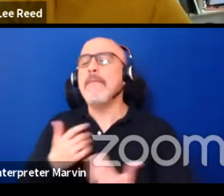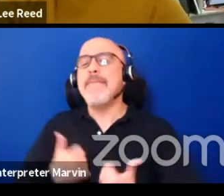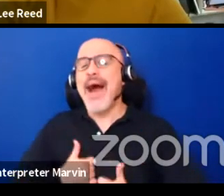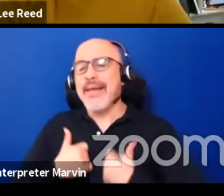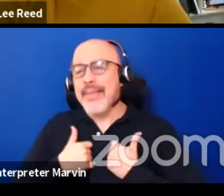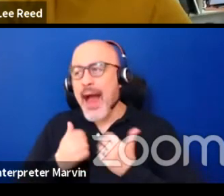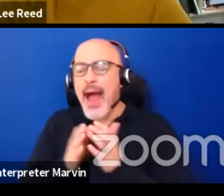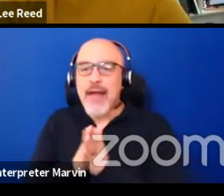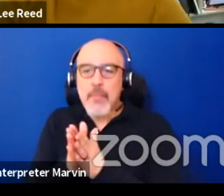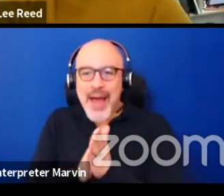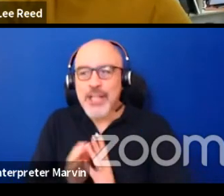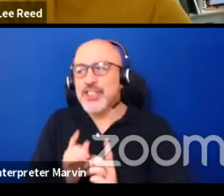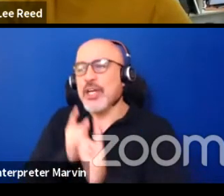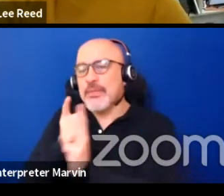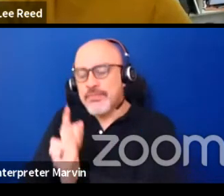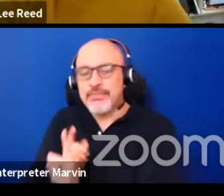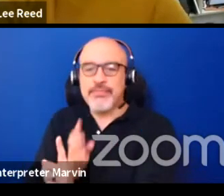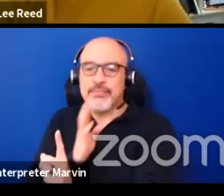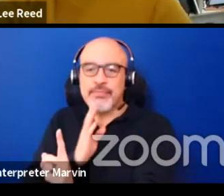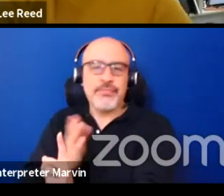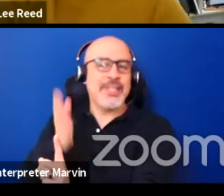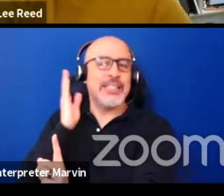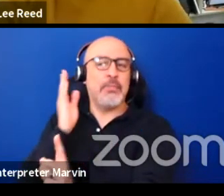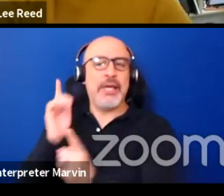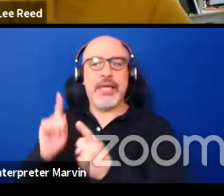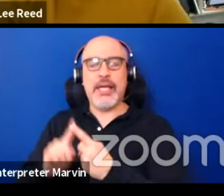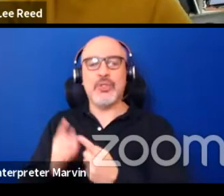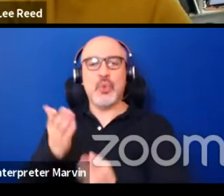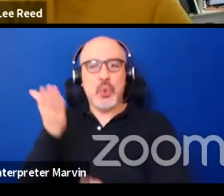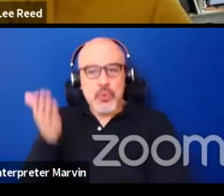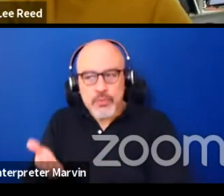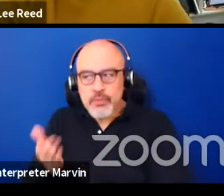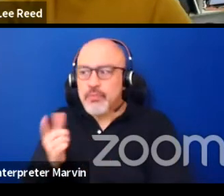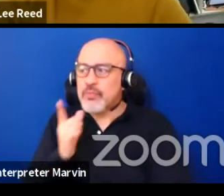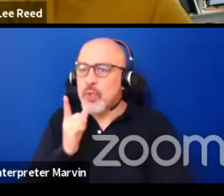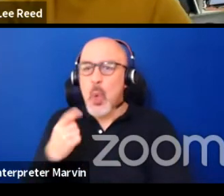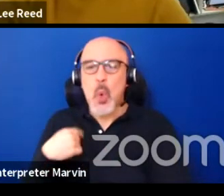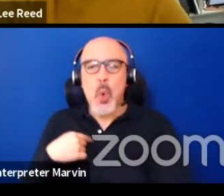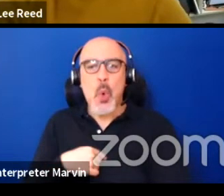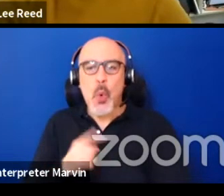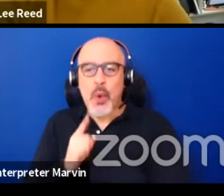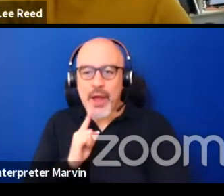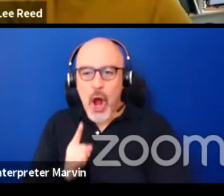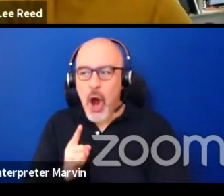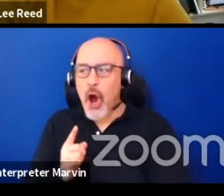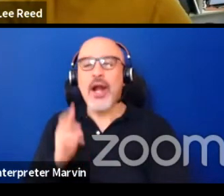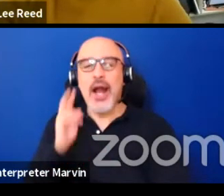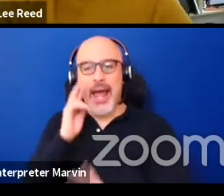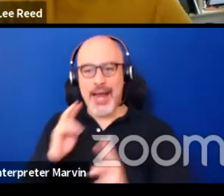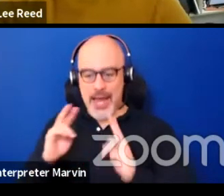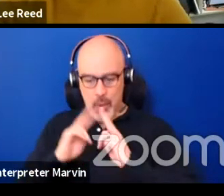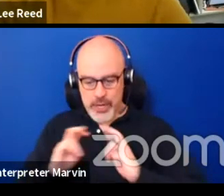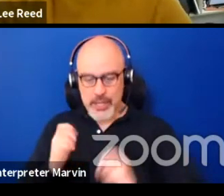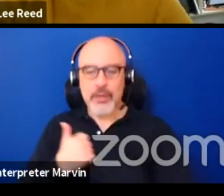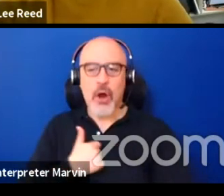is oratory, speaking into existence who we are and how we see ourselves.